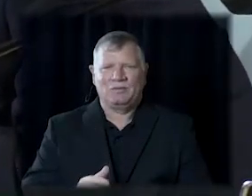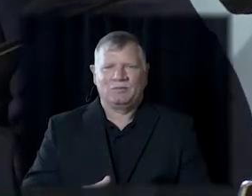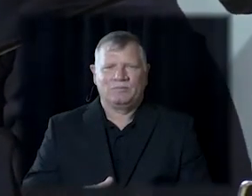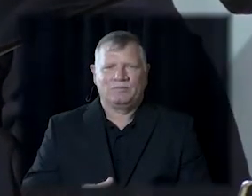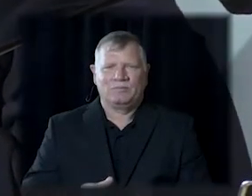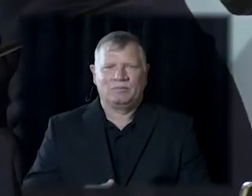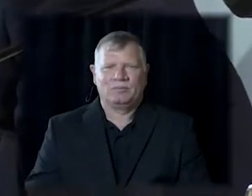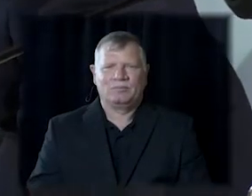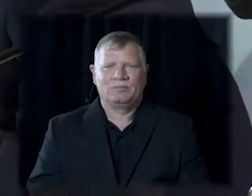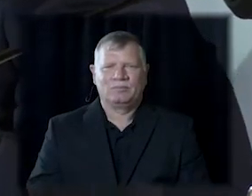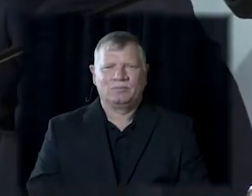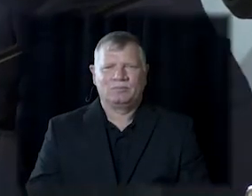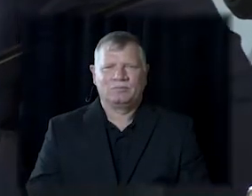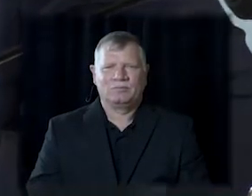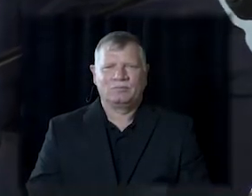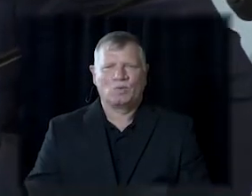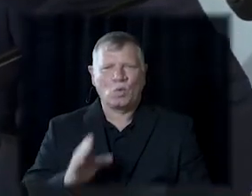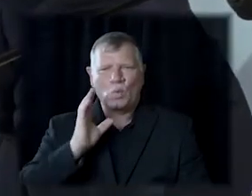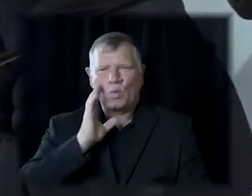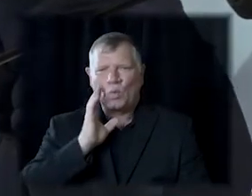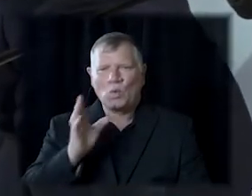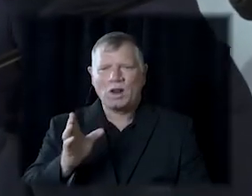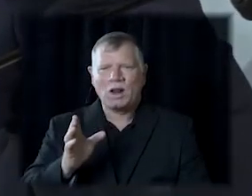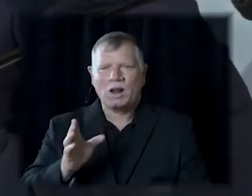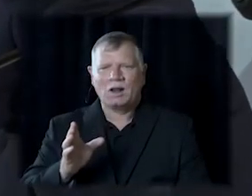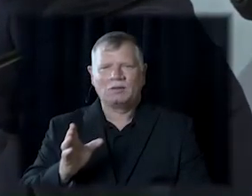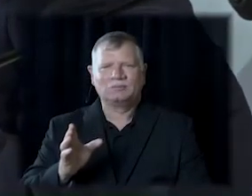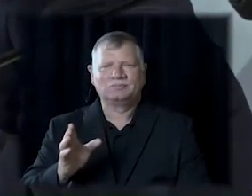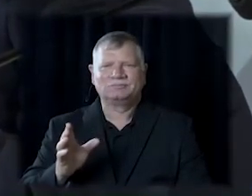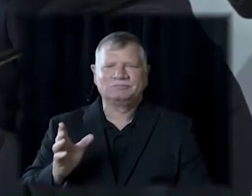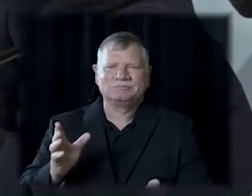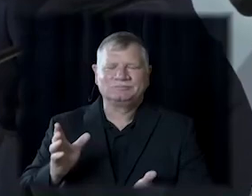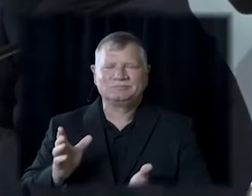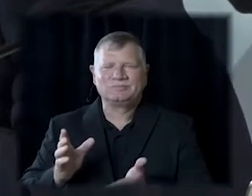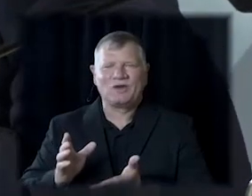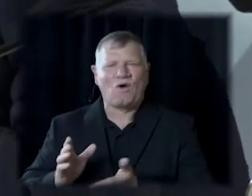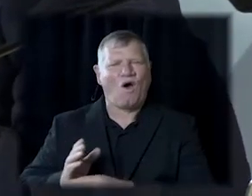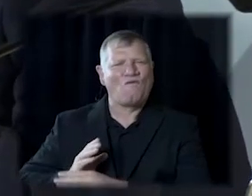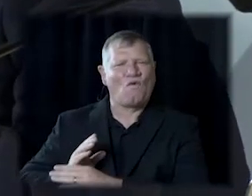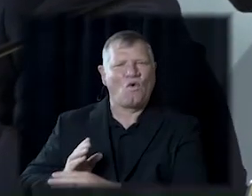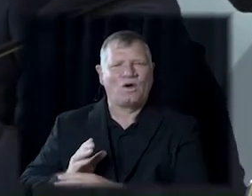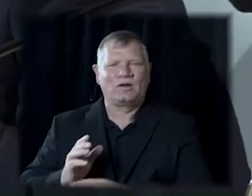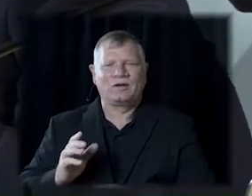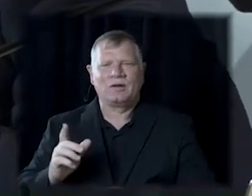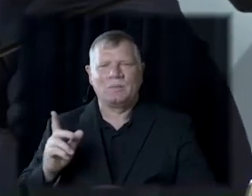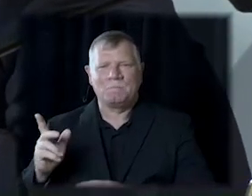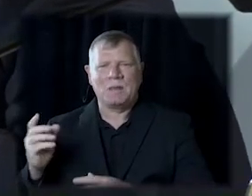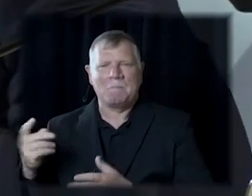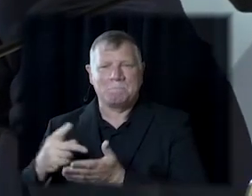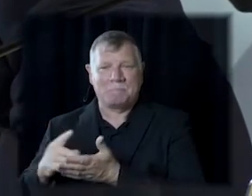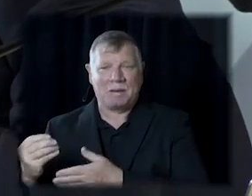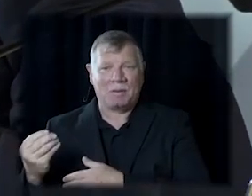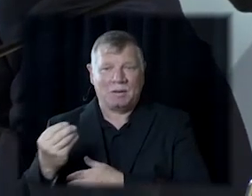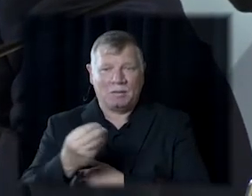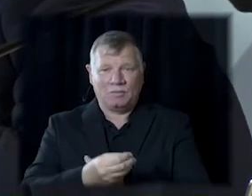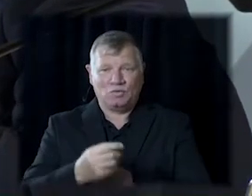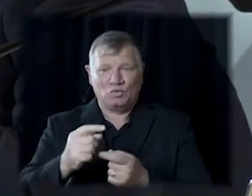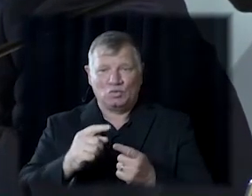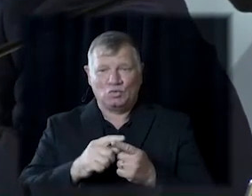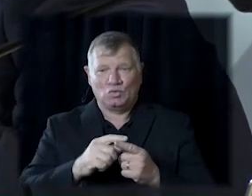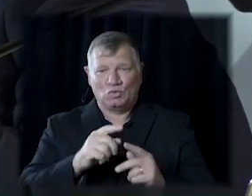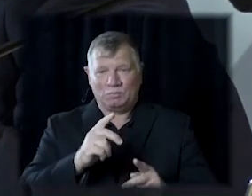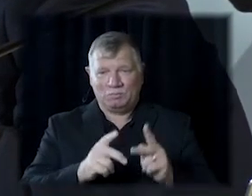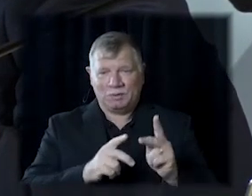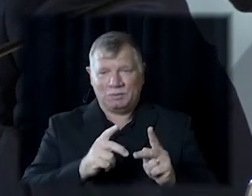warrant being avoided, meaning payments or transfers of value were made to